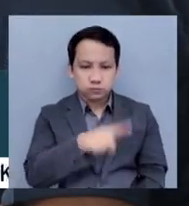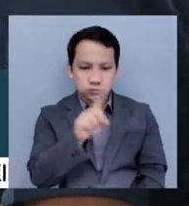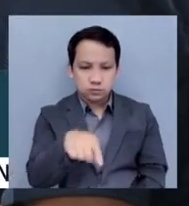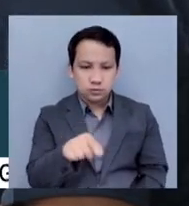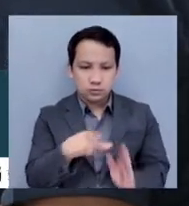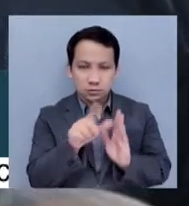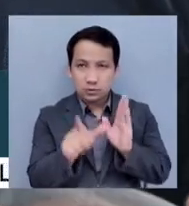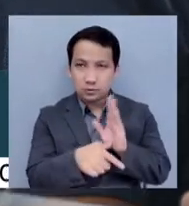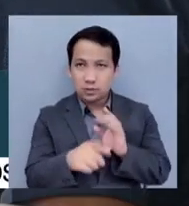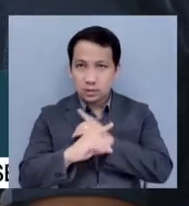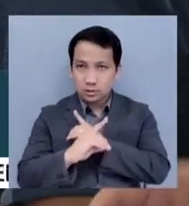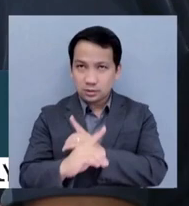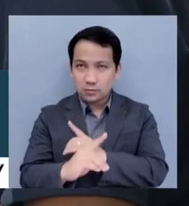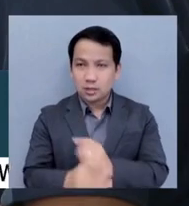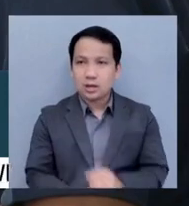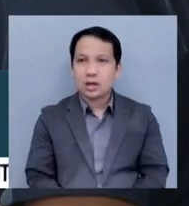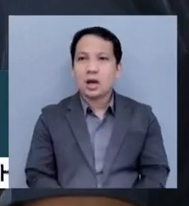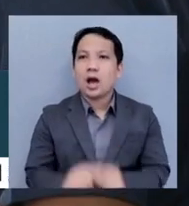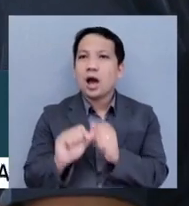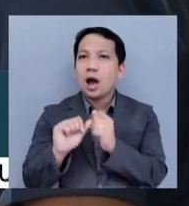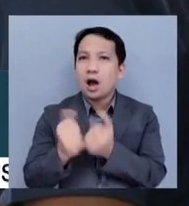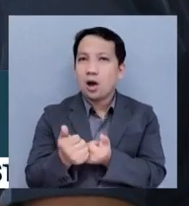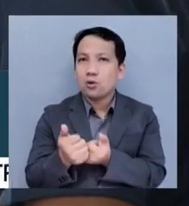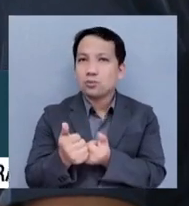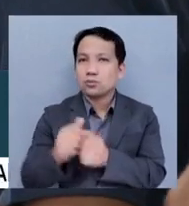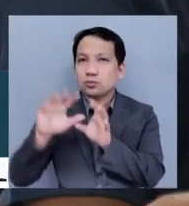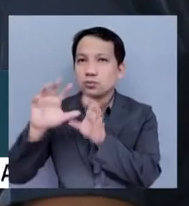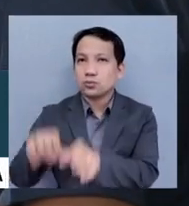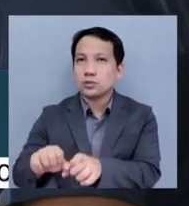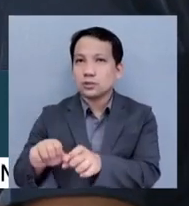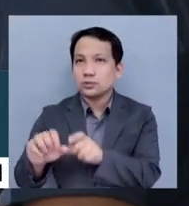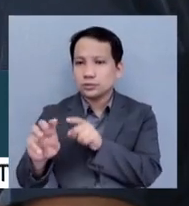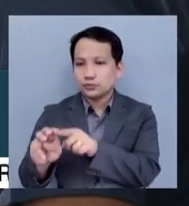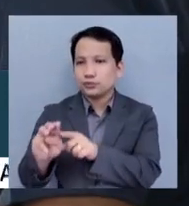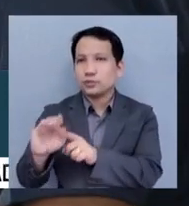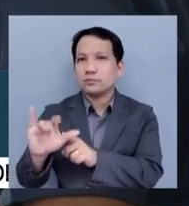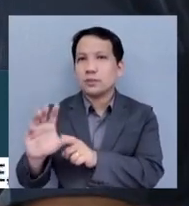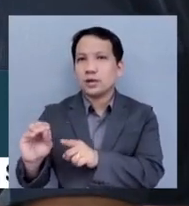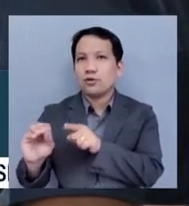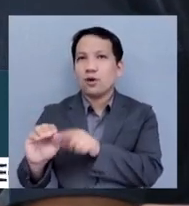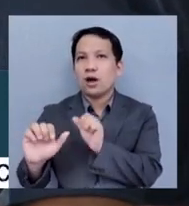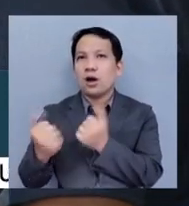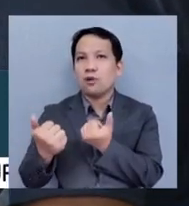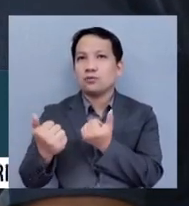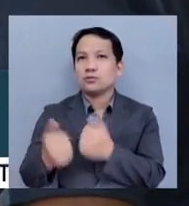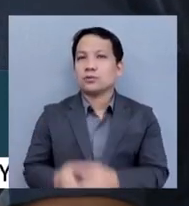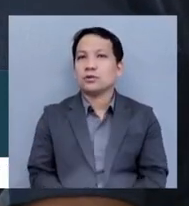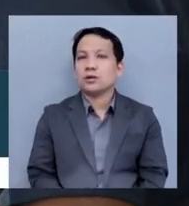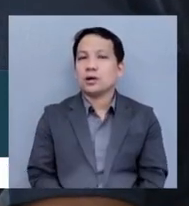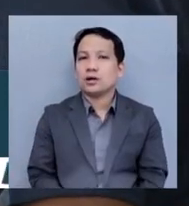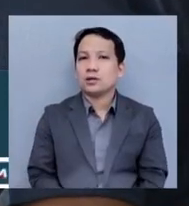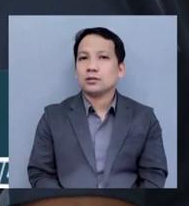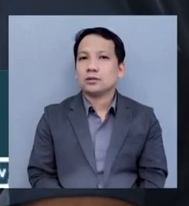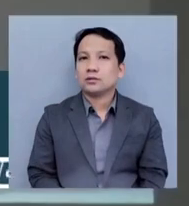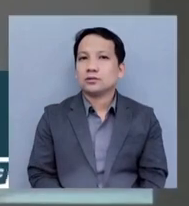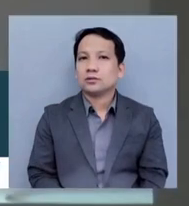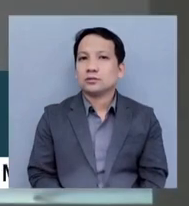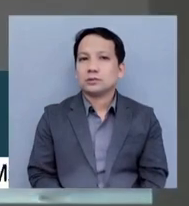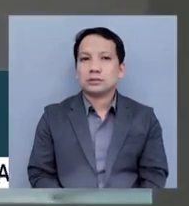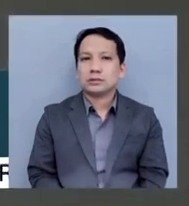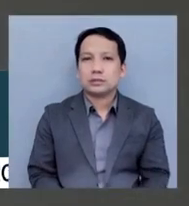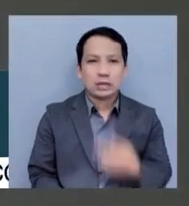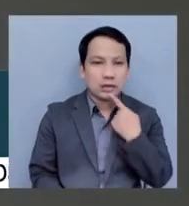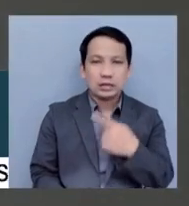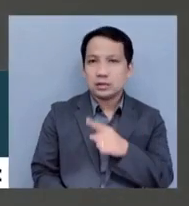ng defense, paano mo inaresto si Mayo? Okay. Ay, hindi niya masasagot ng tama